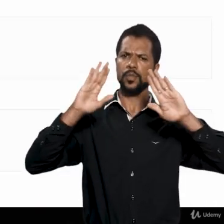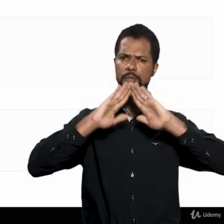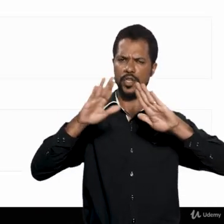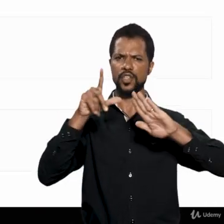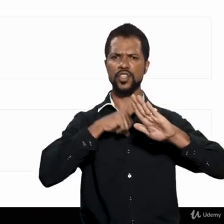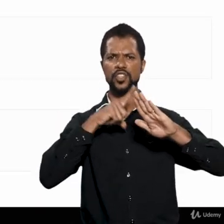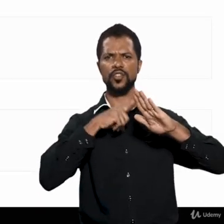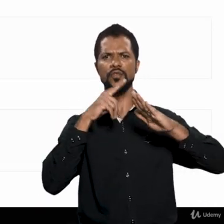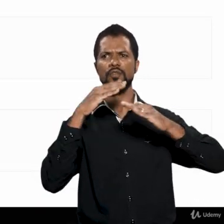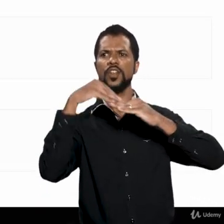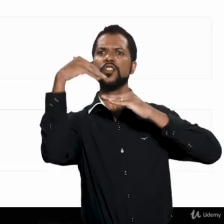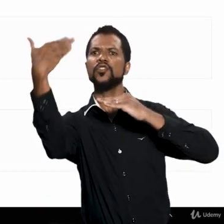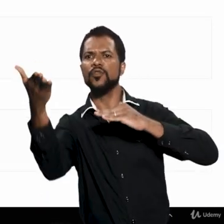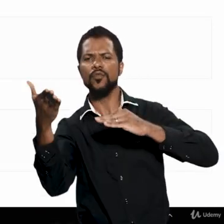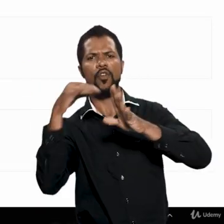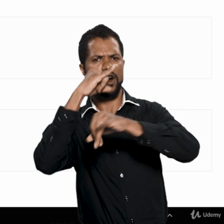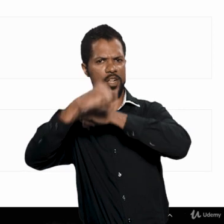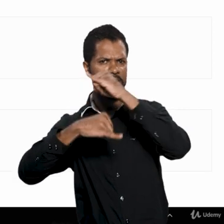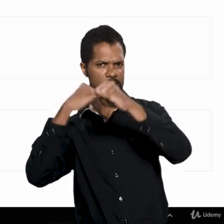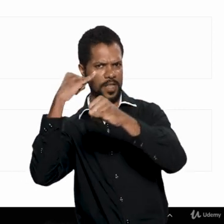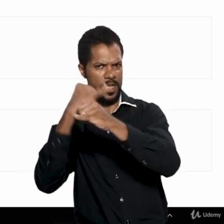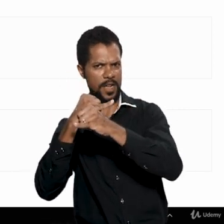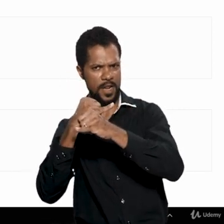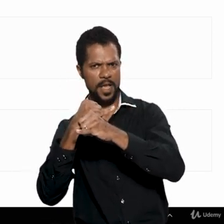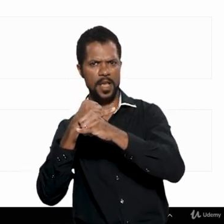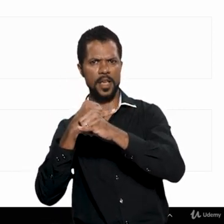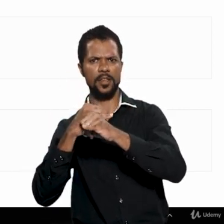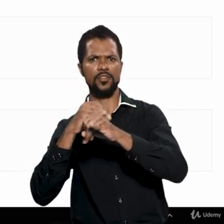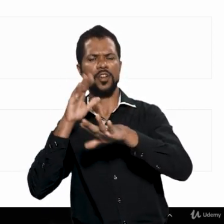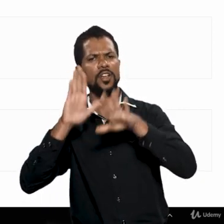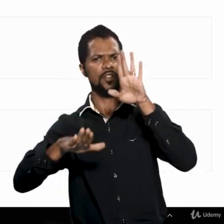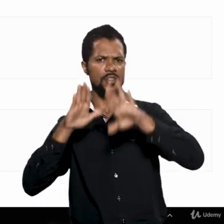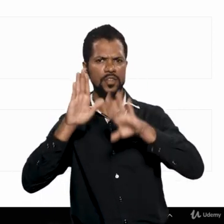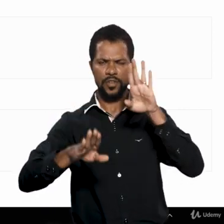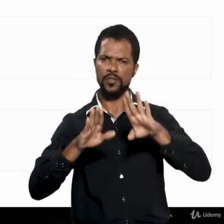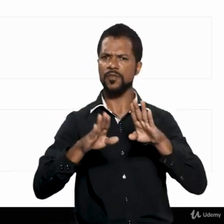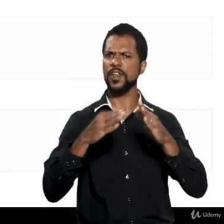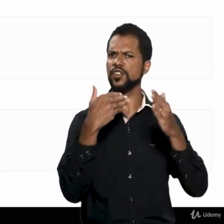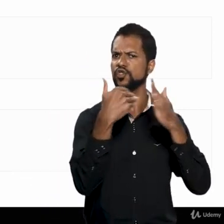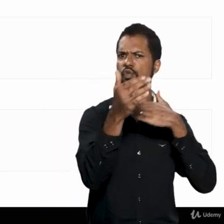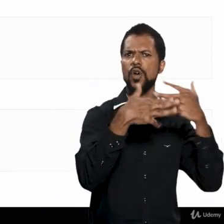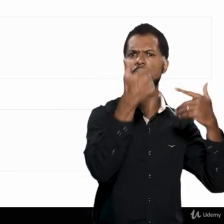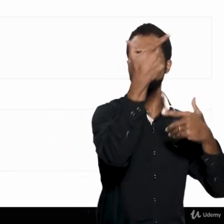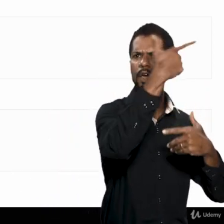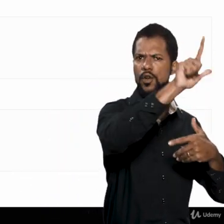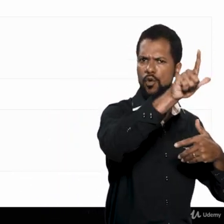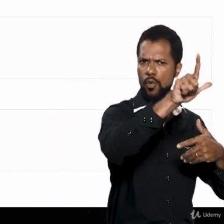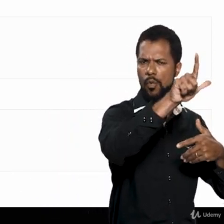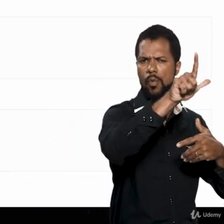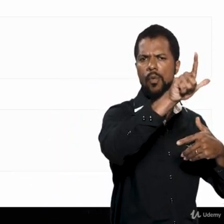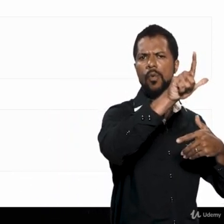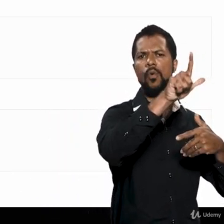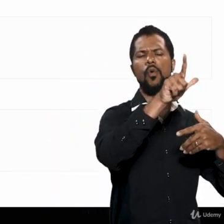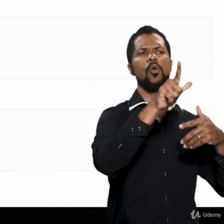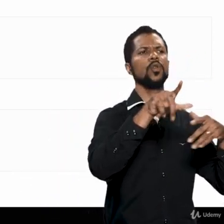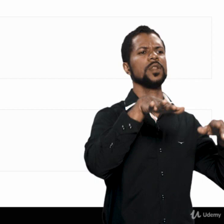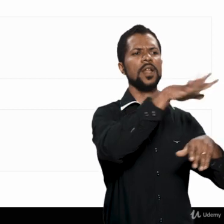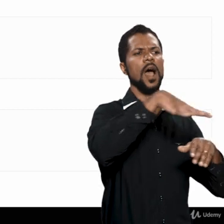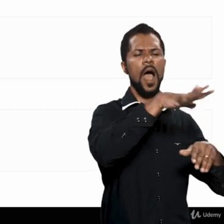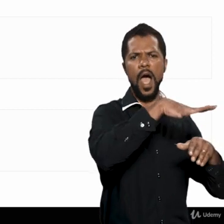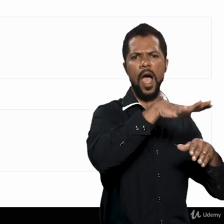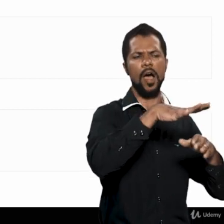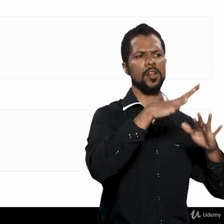come out of the internet, out of the conventional internet, or from bots or deep web, all of them will